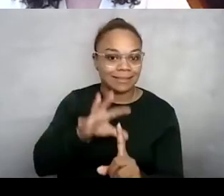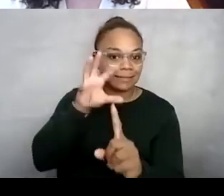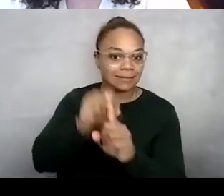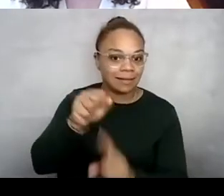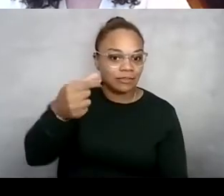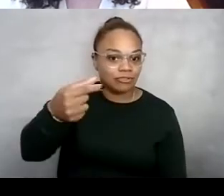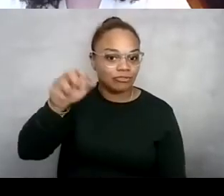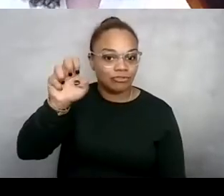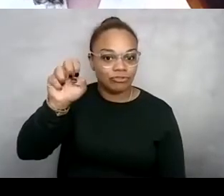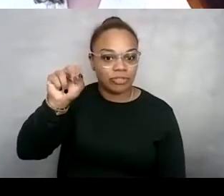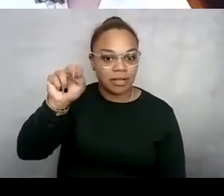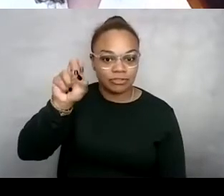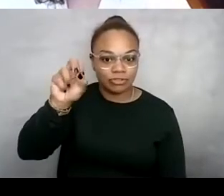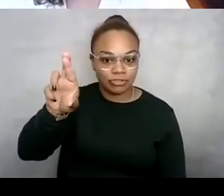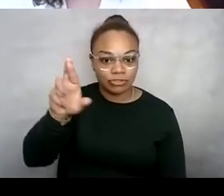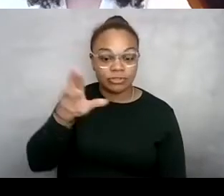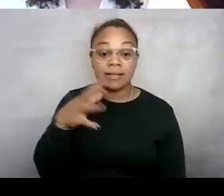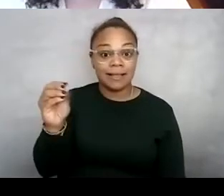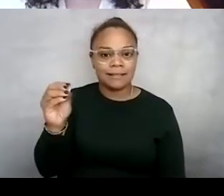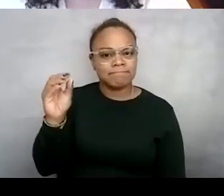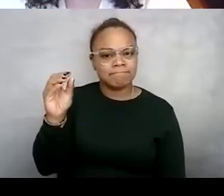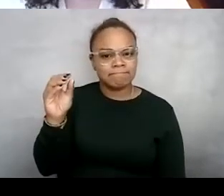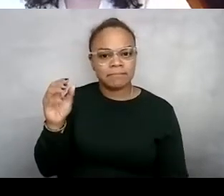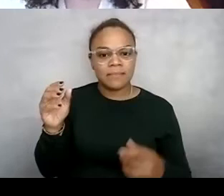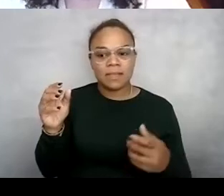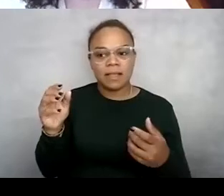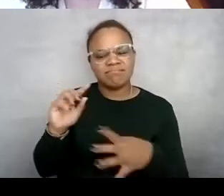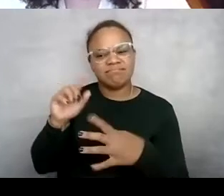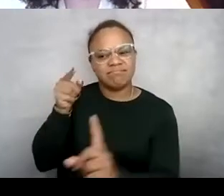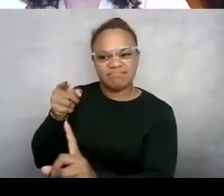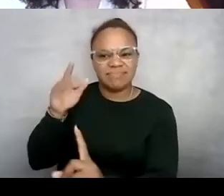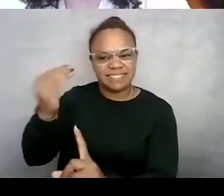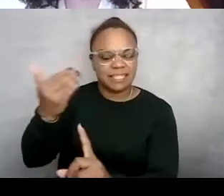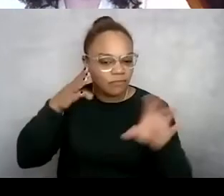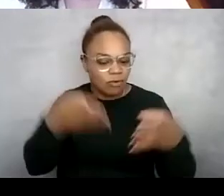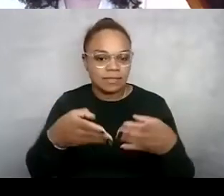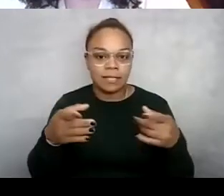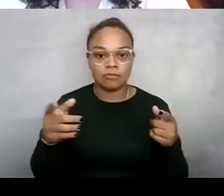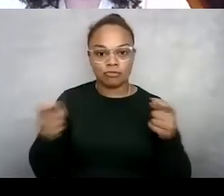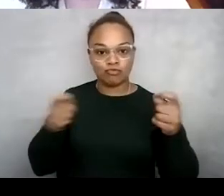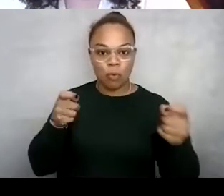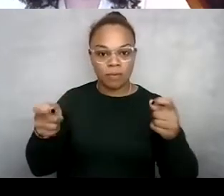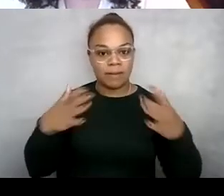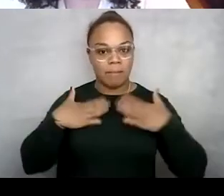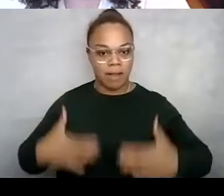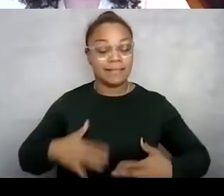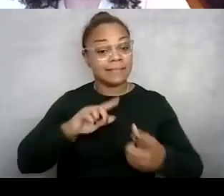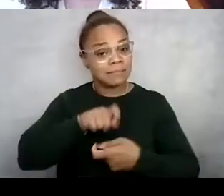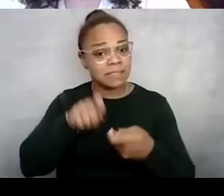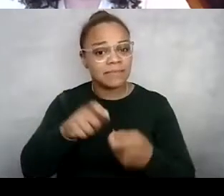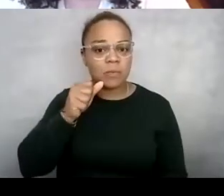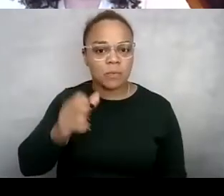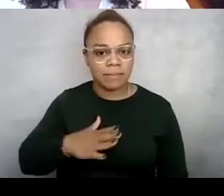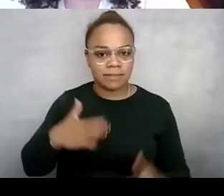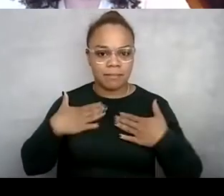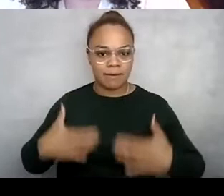it is about controlling bodies, particularly women's bodies. And all of these things are tied together. It's not an accident that you